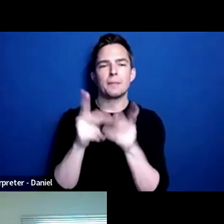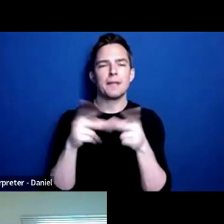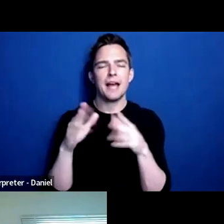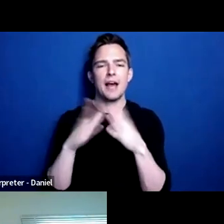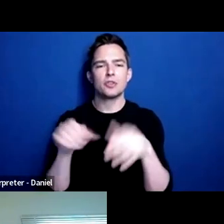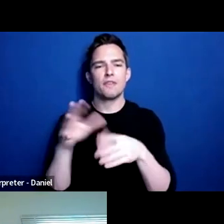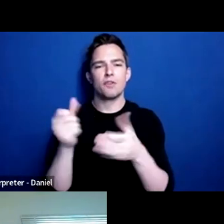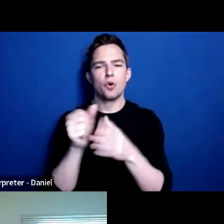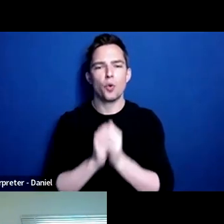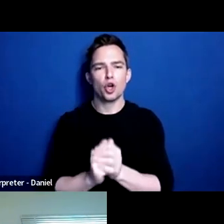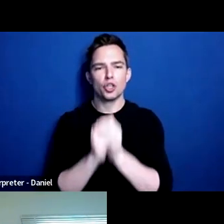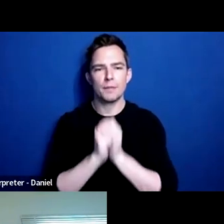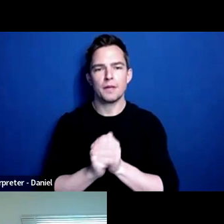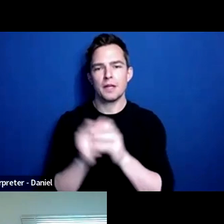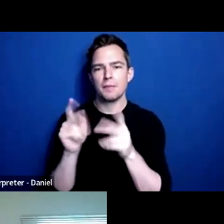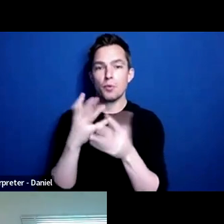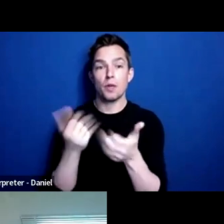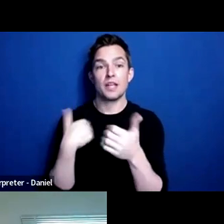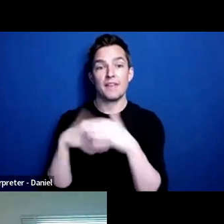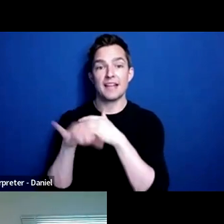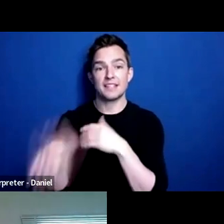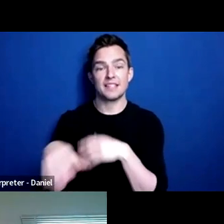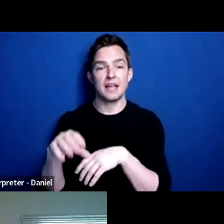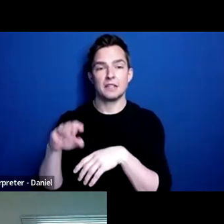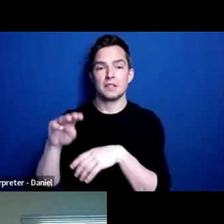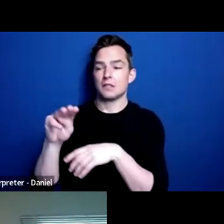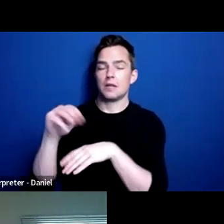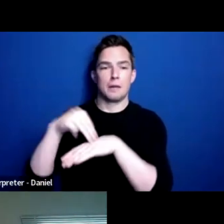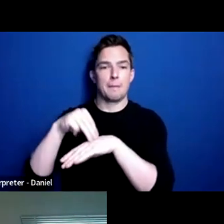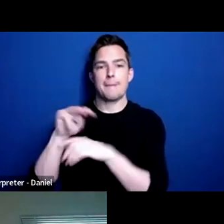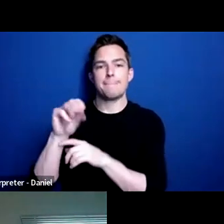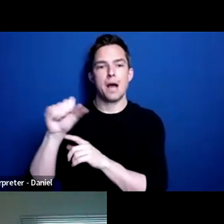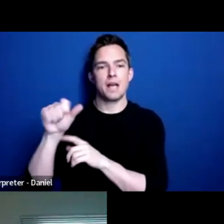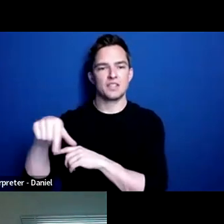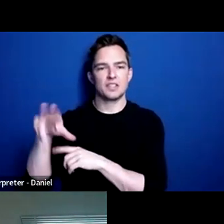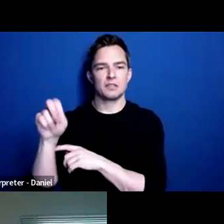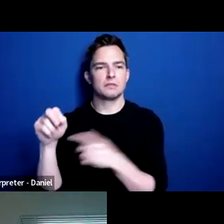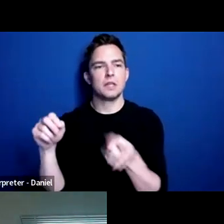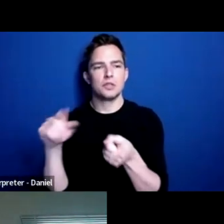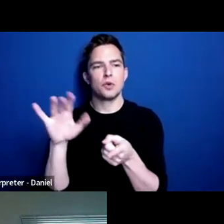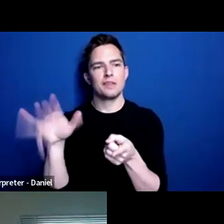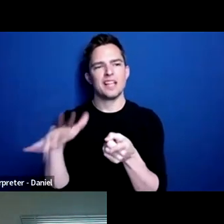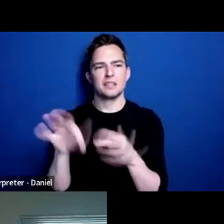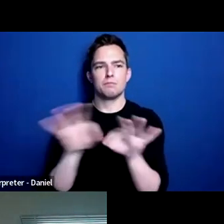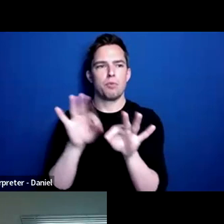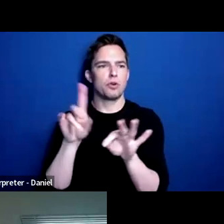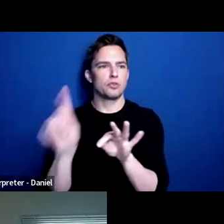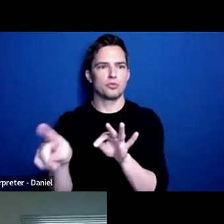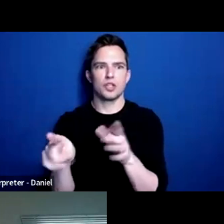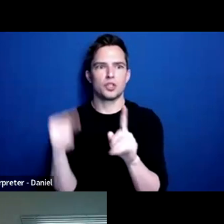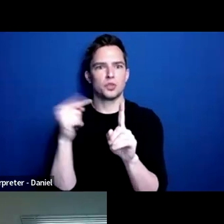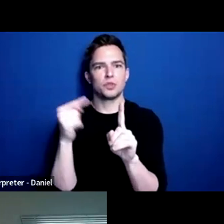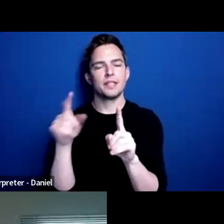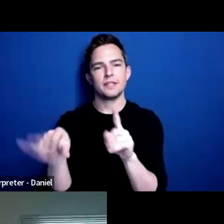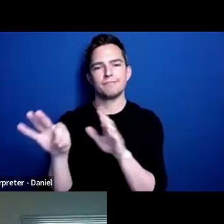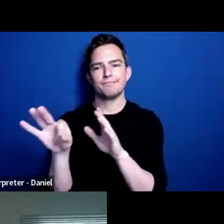for folks who want to have access to that. So, yeah, this is such an important question, and it